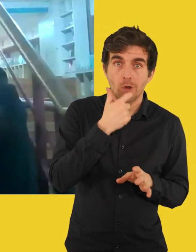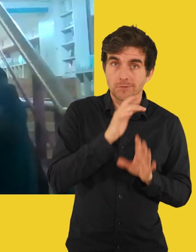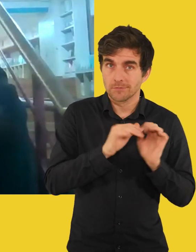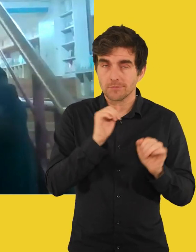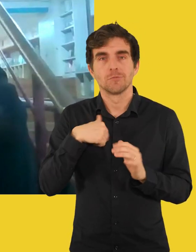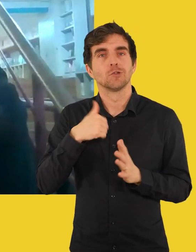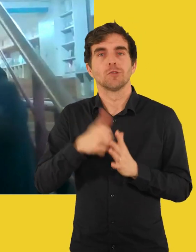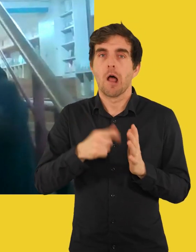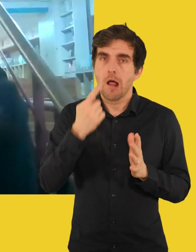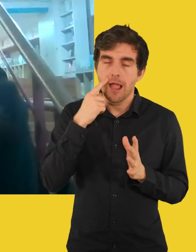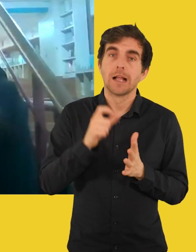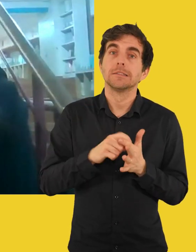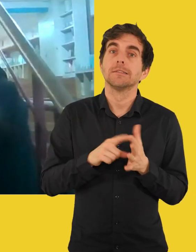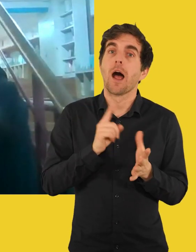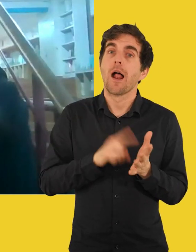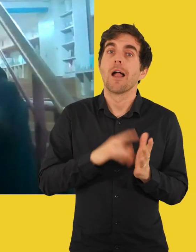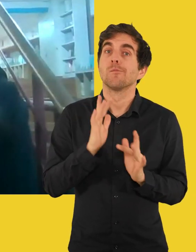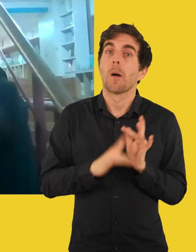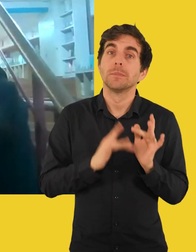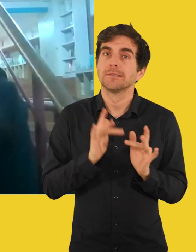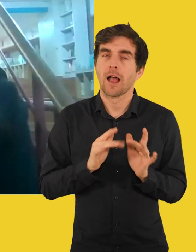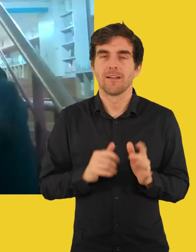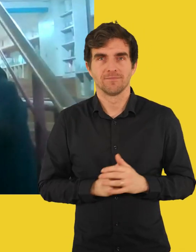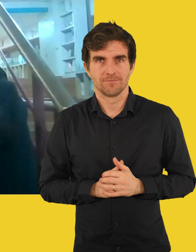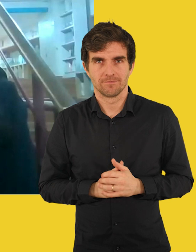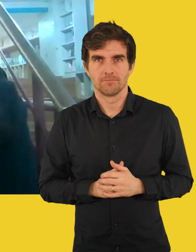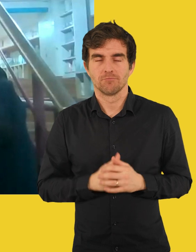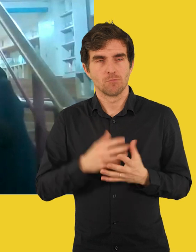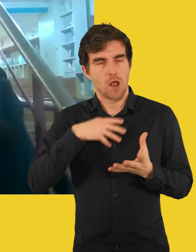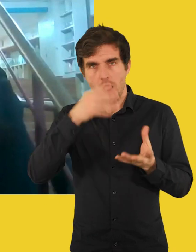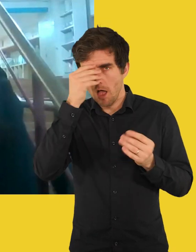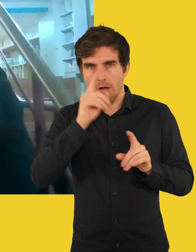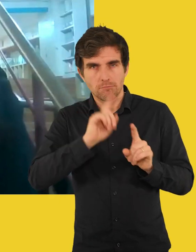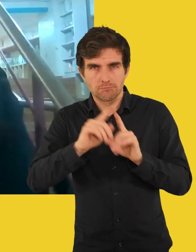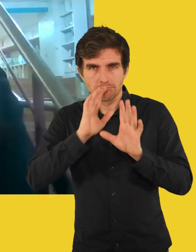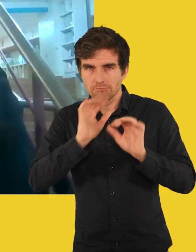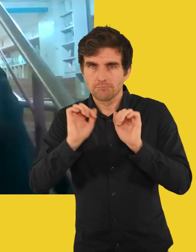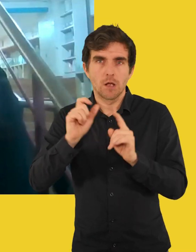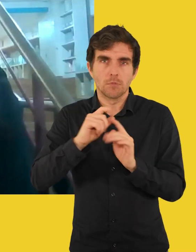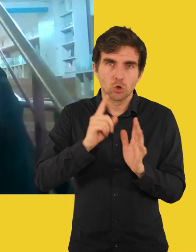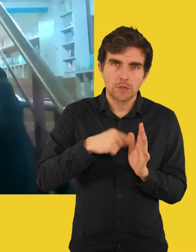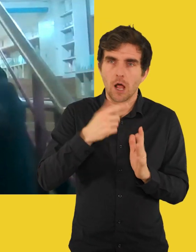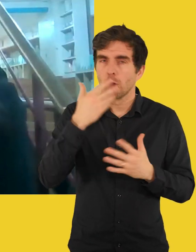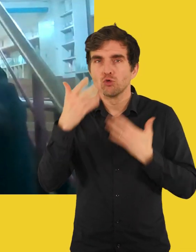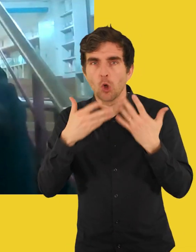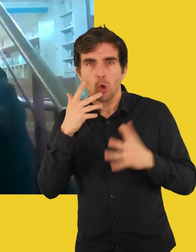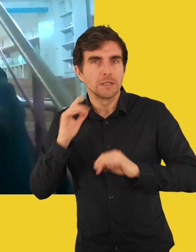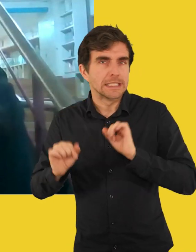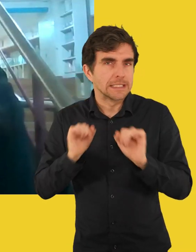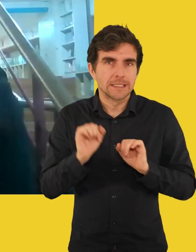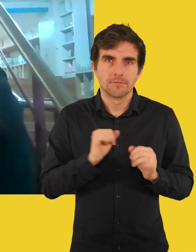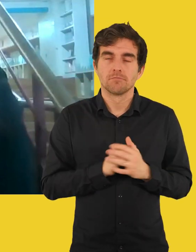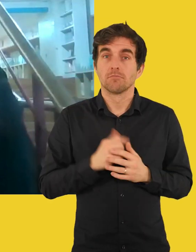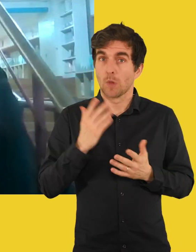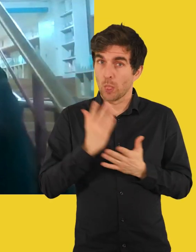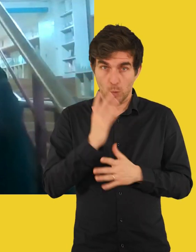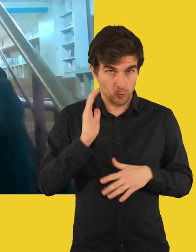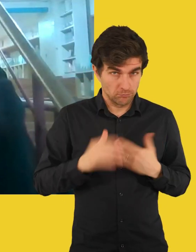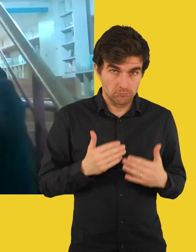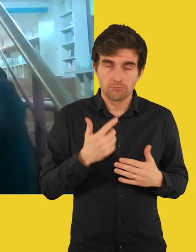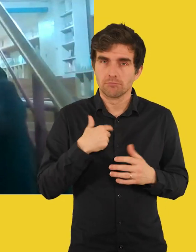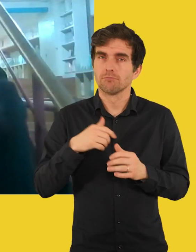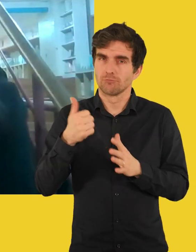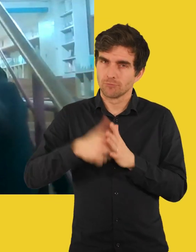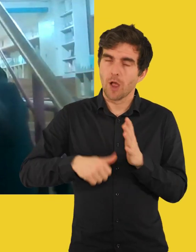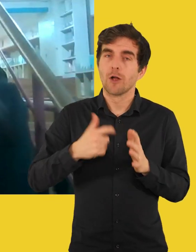Doughnut? And we started by exploring the DIL website and learning about various projects and stories.